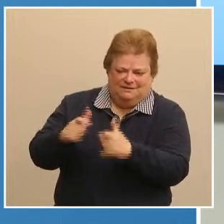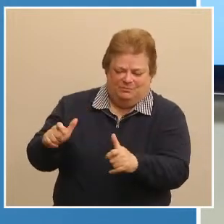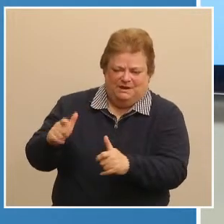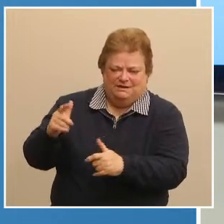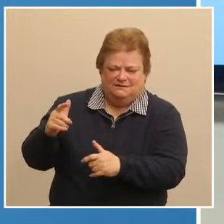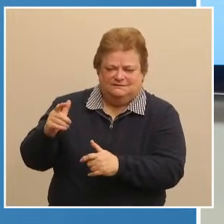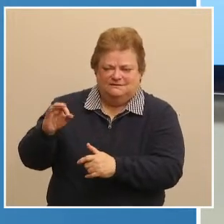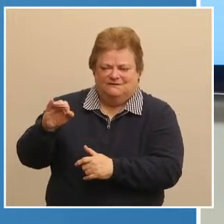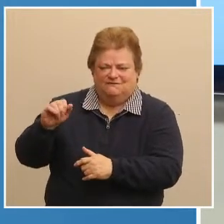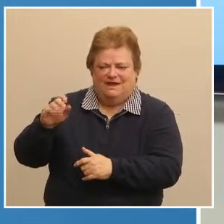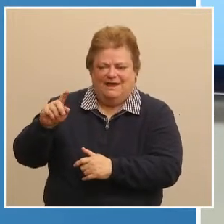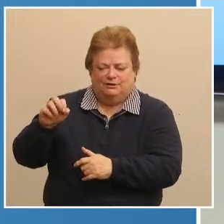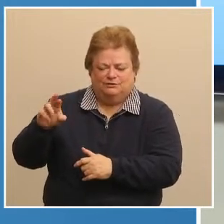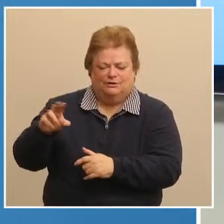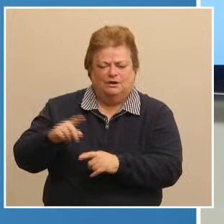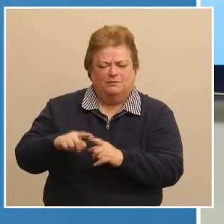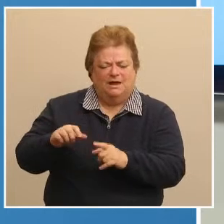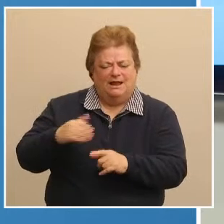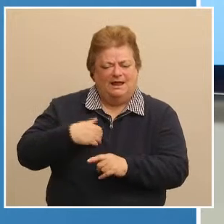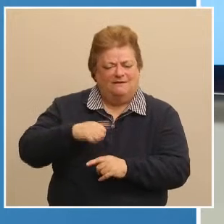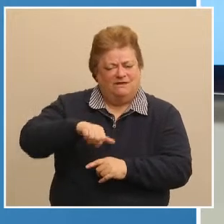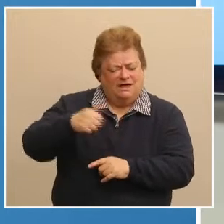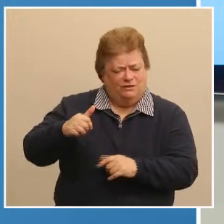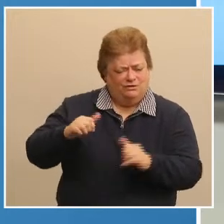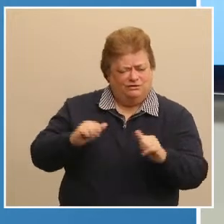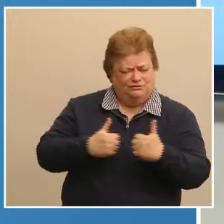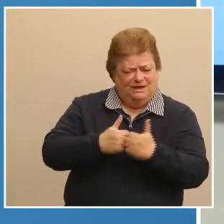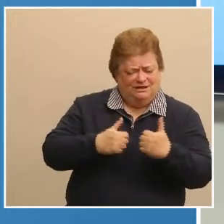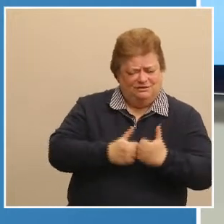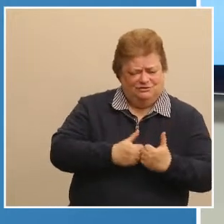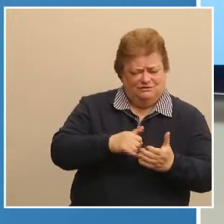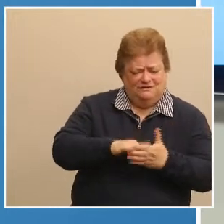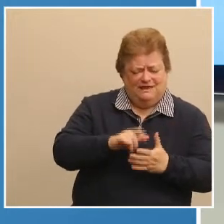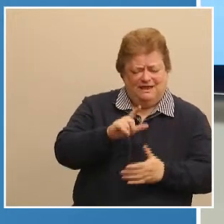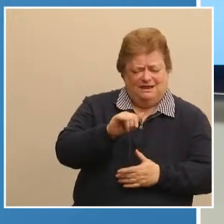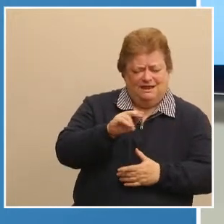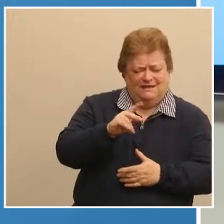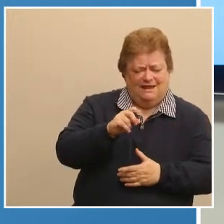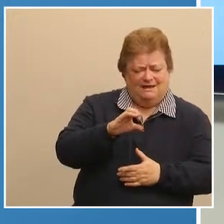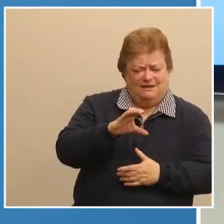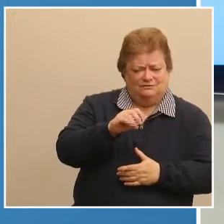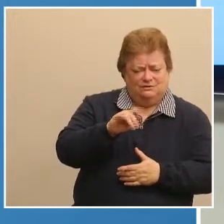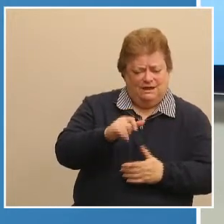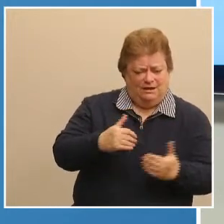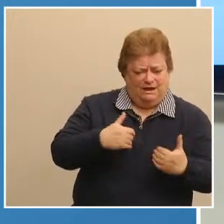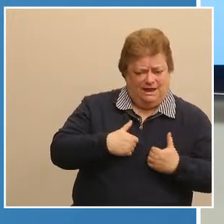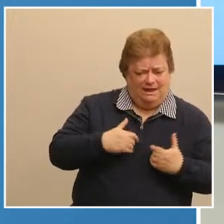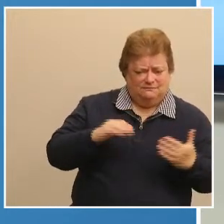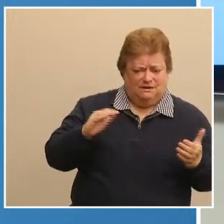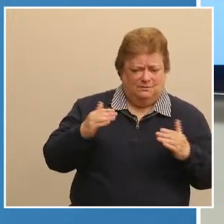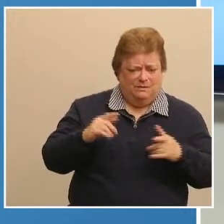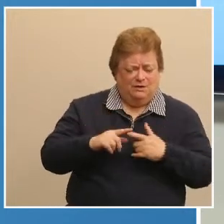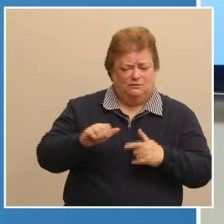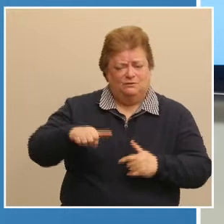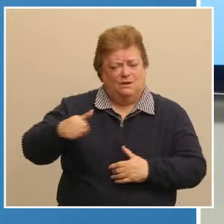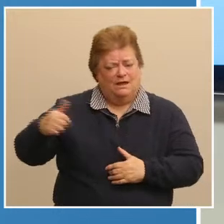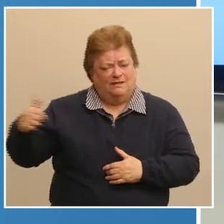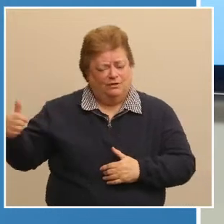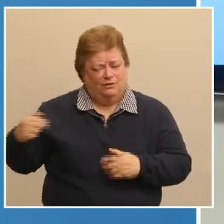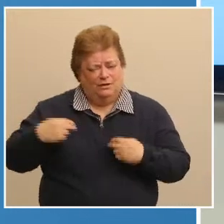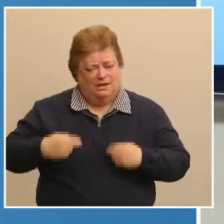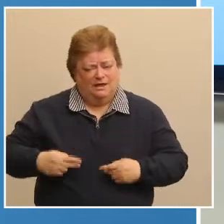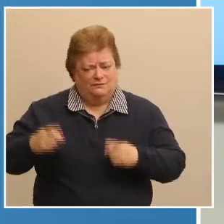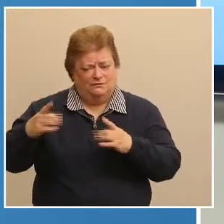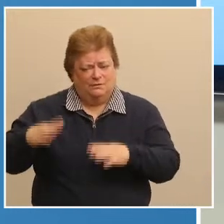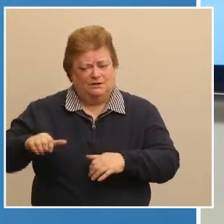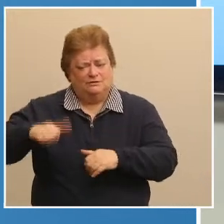are there sort of unique challenges that Lancaster County has compared to other health directors when